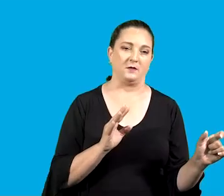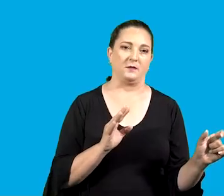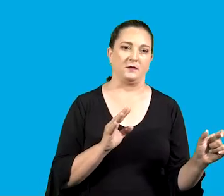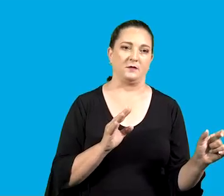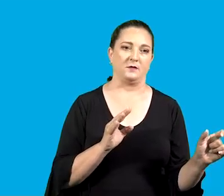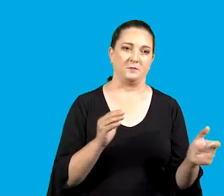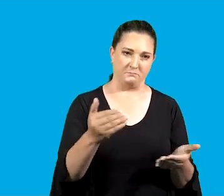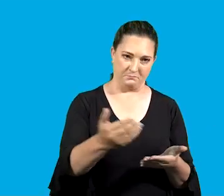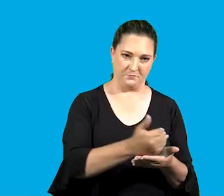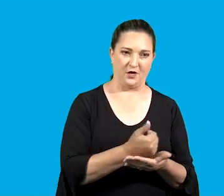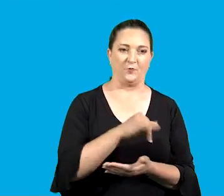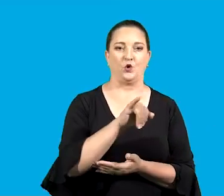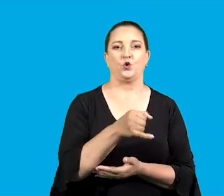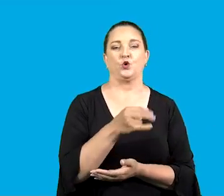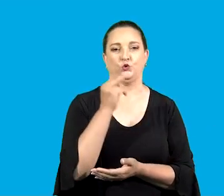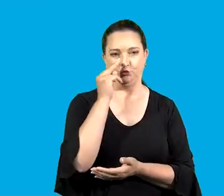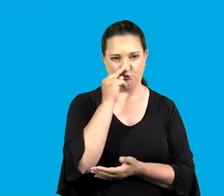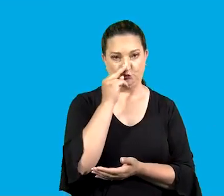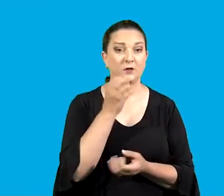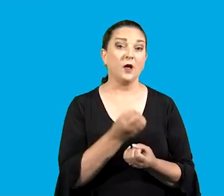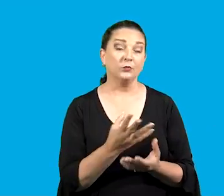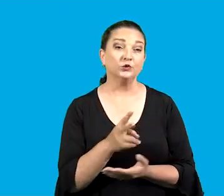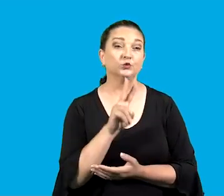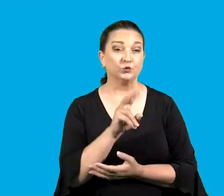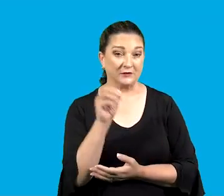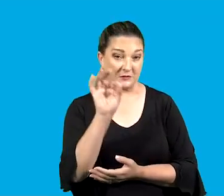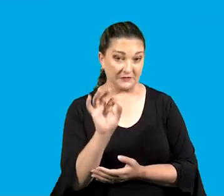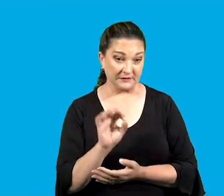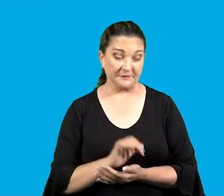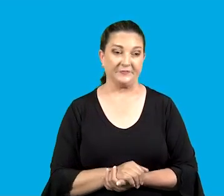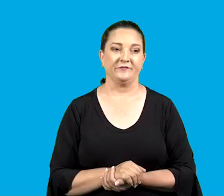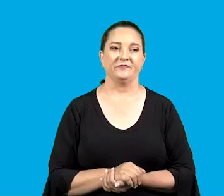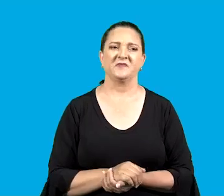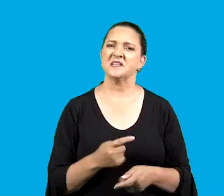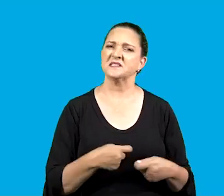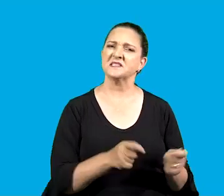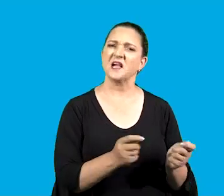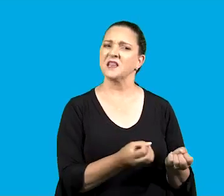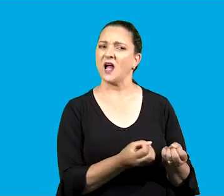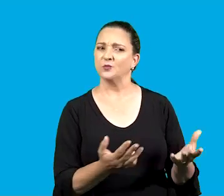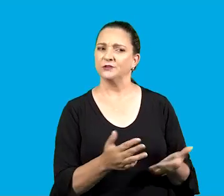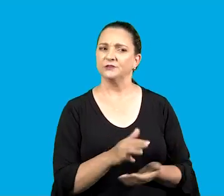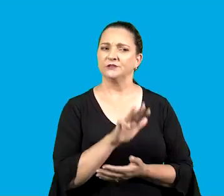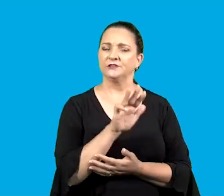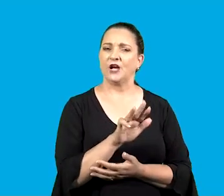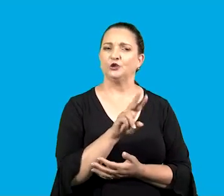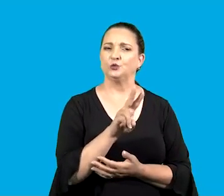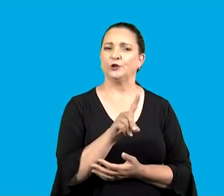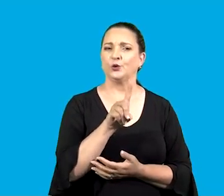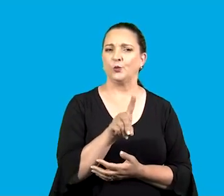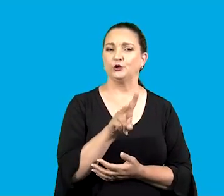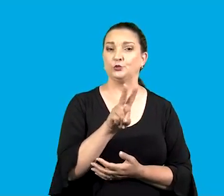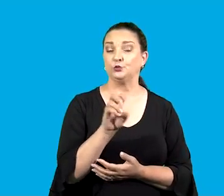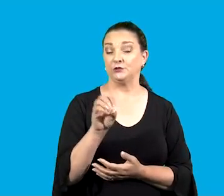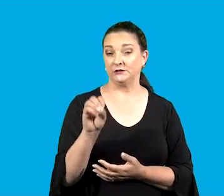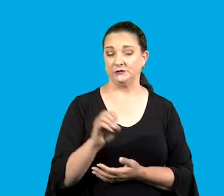in June 20%. So I'll come here and I'll say, how much were the June credit sales? 921,